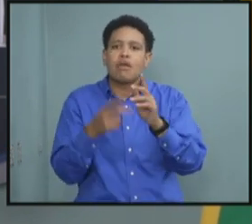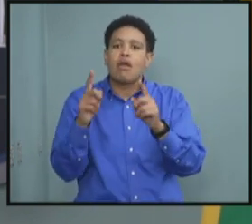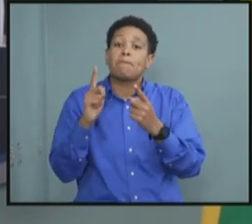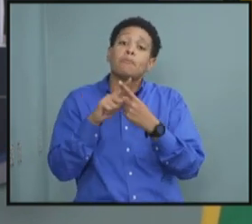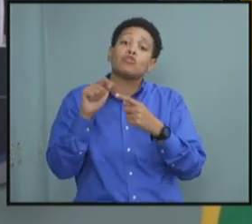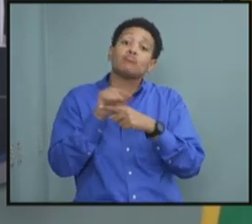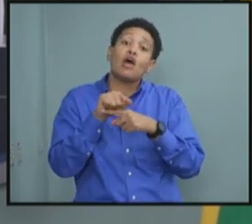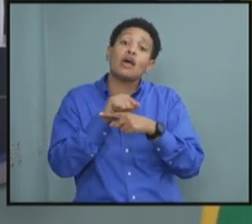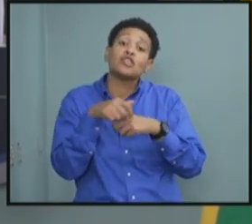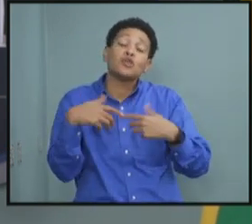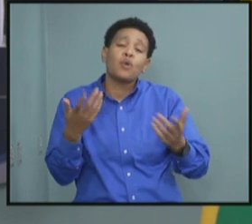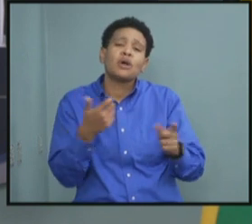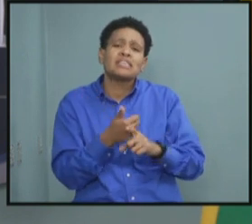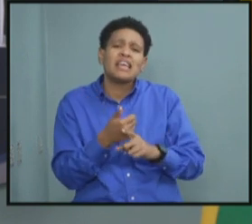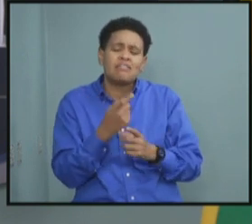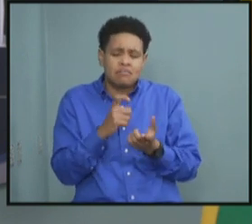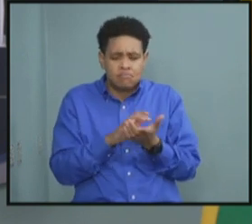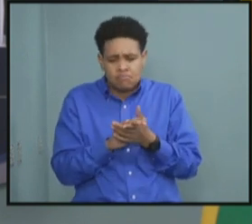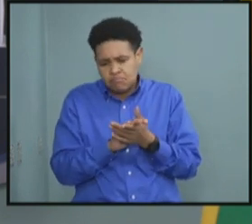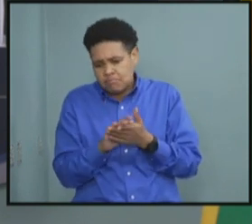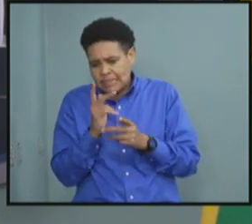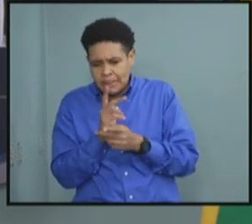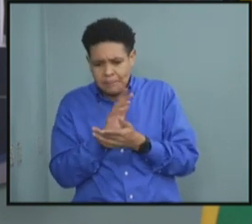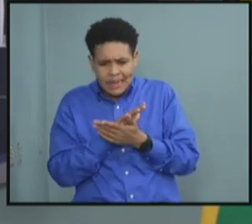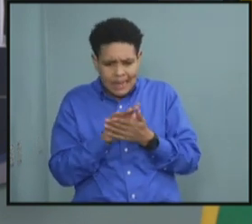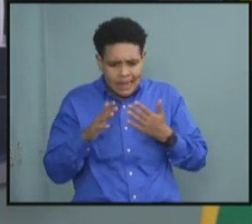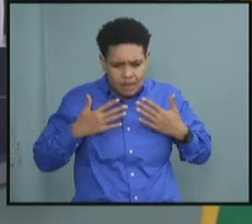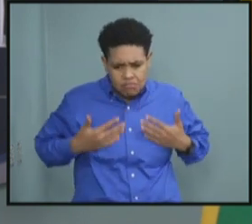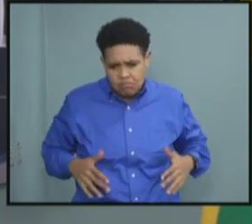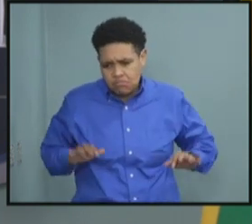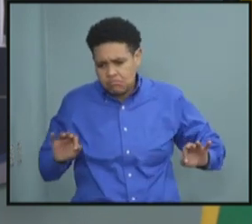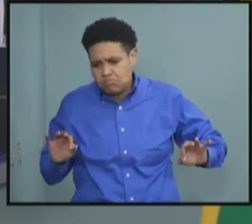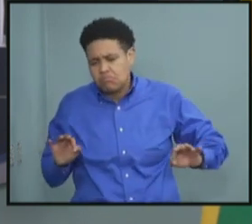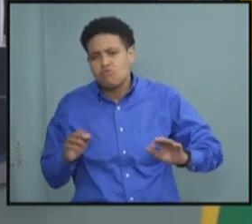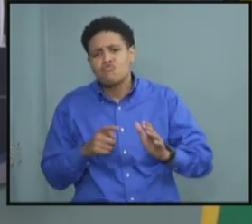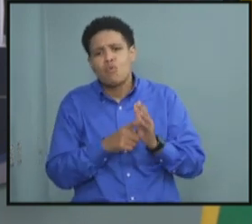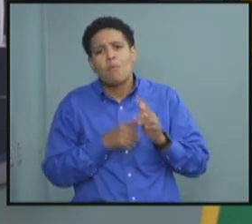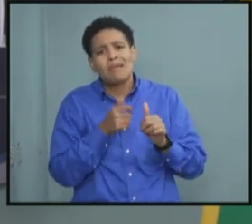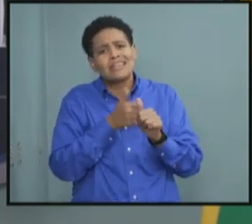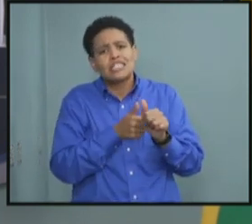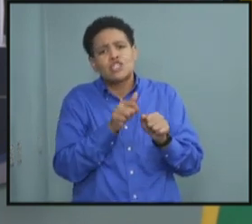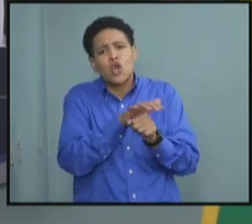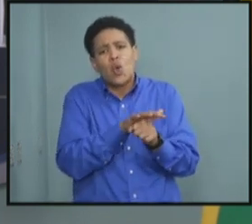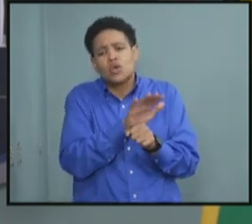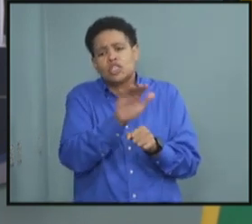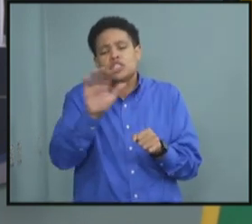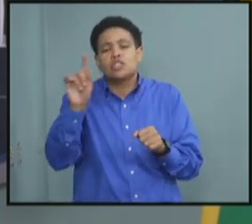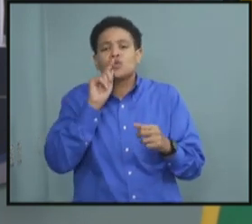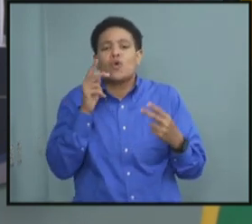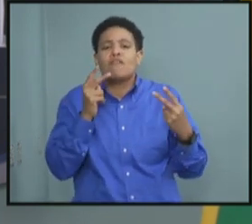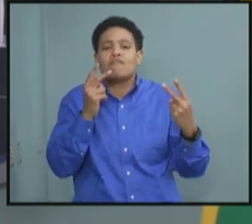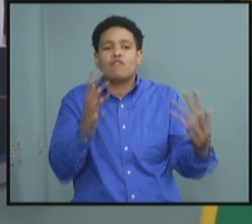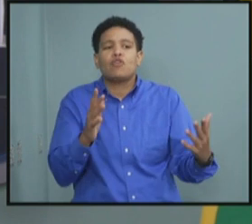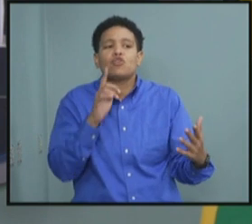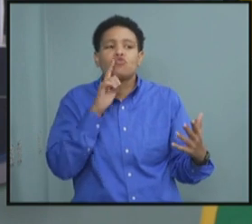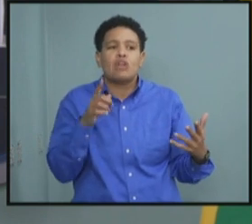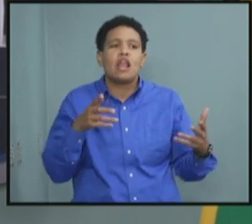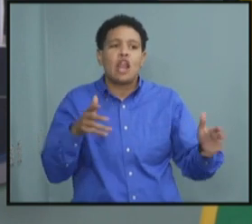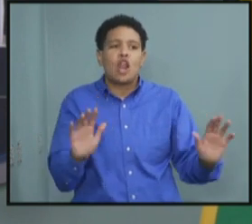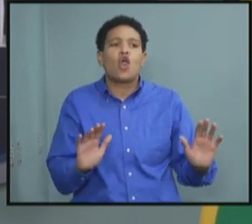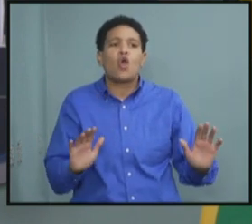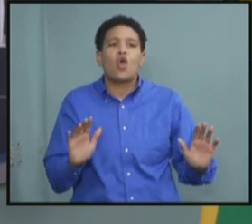practicing the sanitary requirements at each location. So funerals are